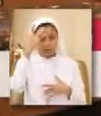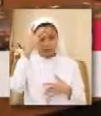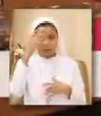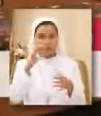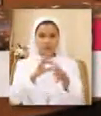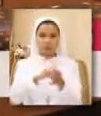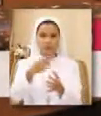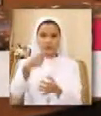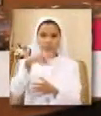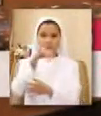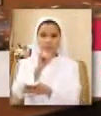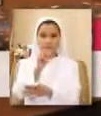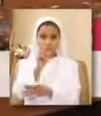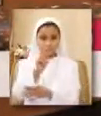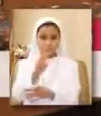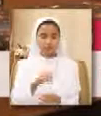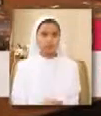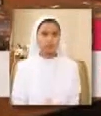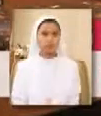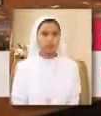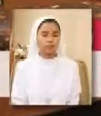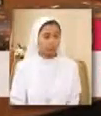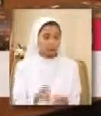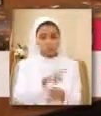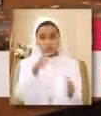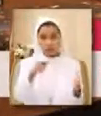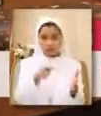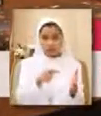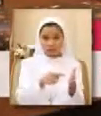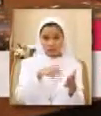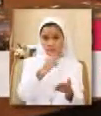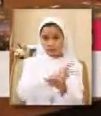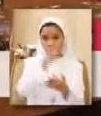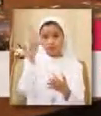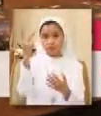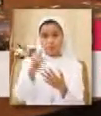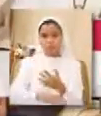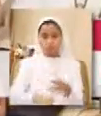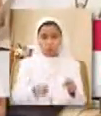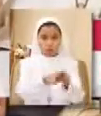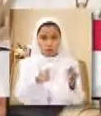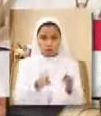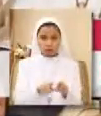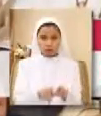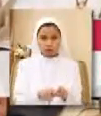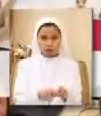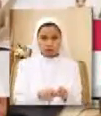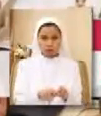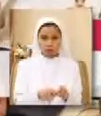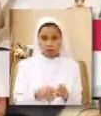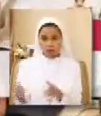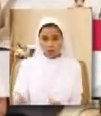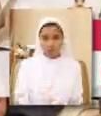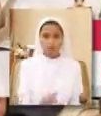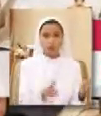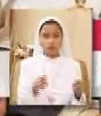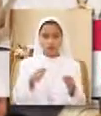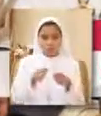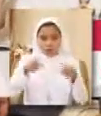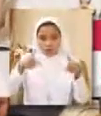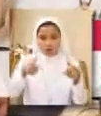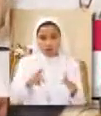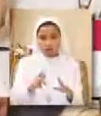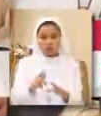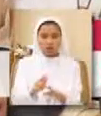With HIV. Yes. You know, or dying. You know, sister, this program, Kamusta po, Bishop, how are you, Bishop, is also a venue or a means wherein we